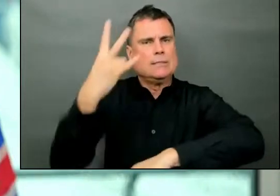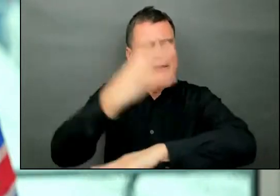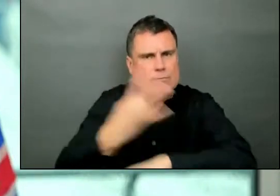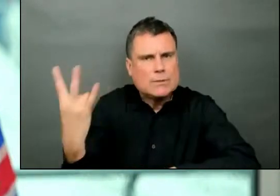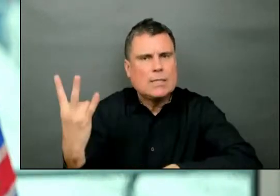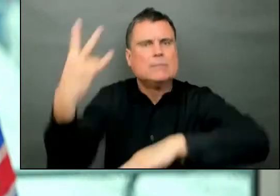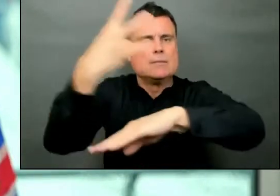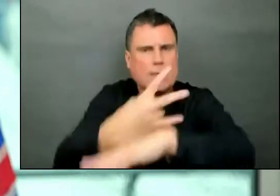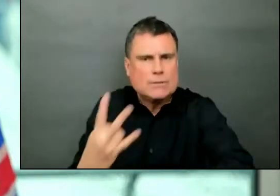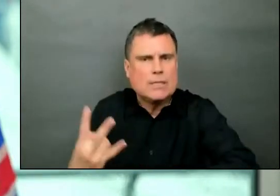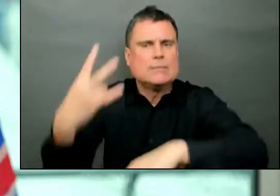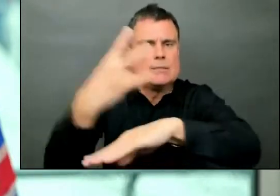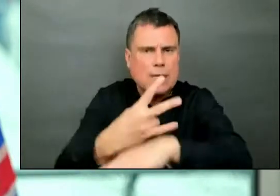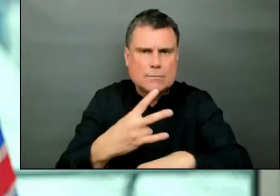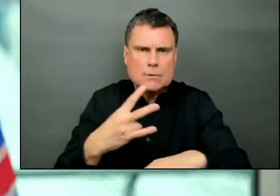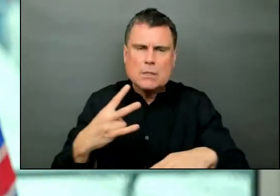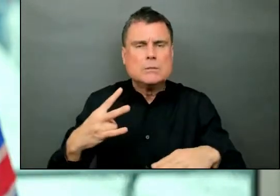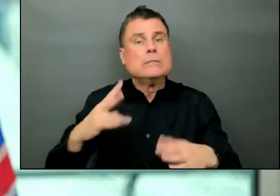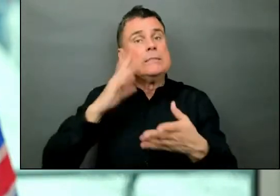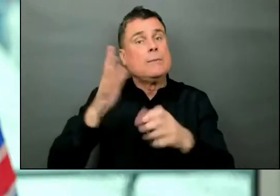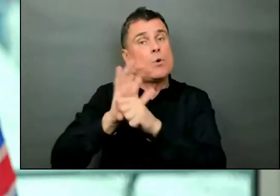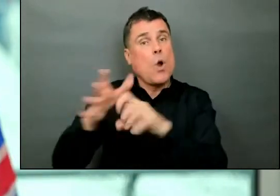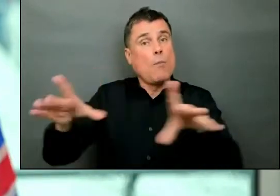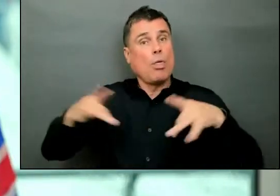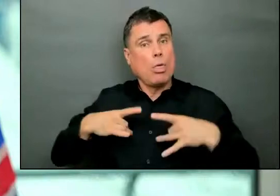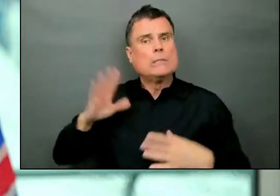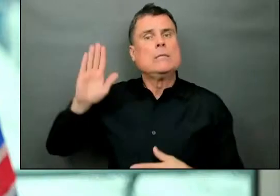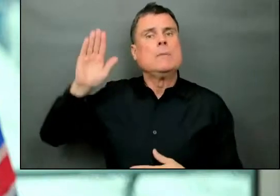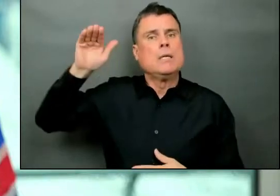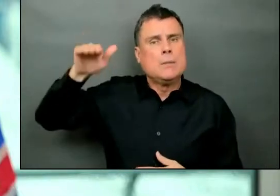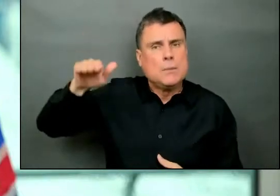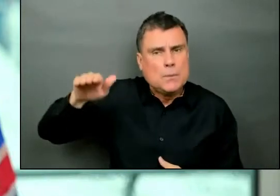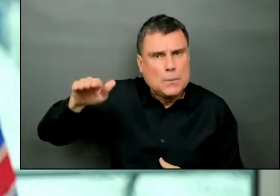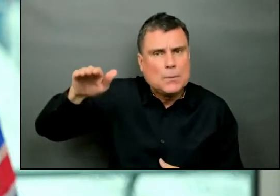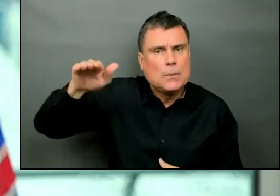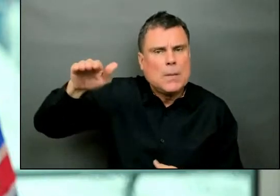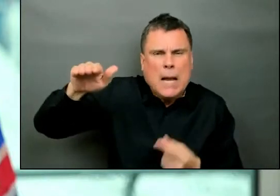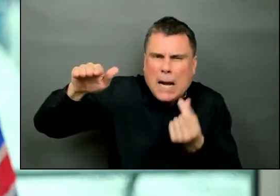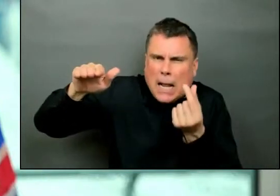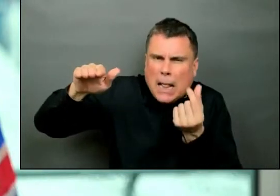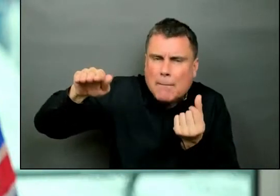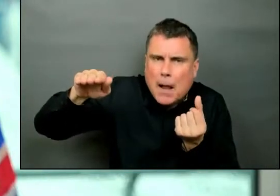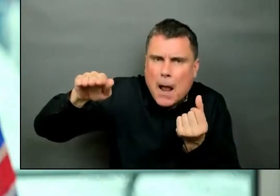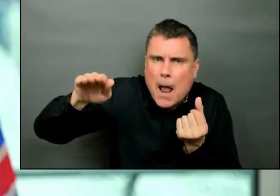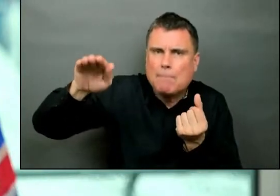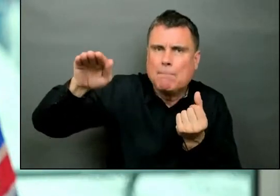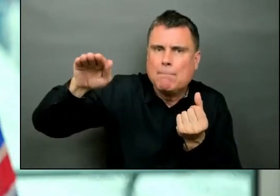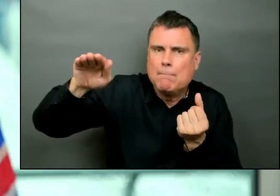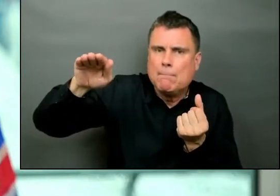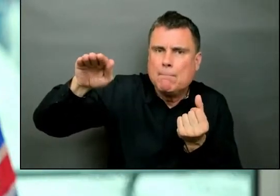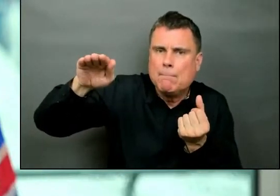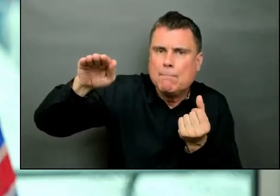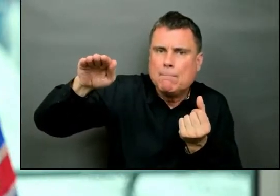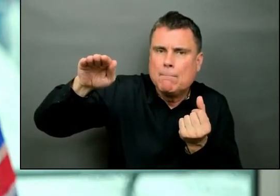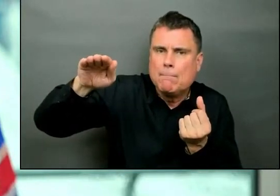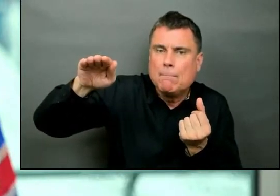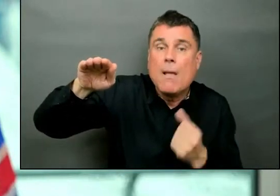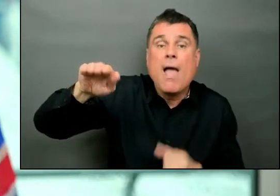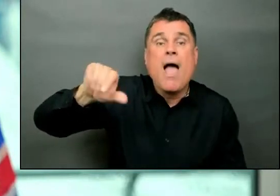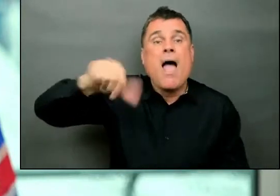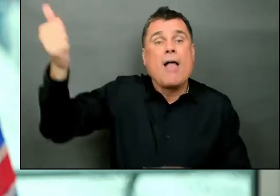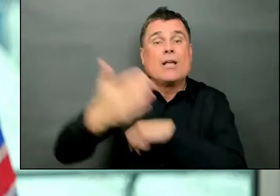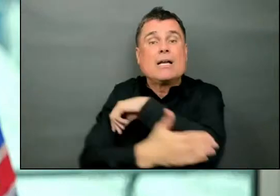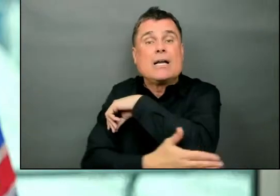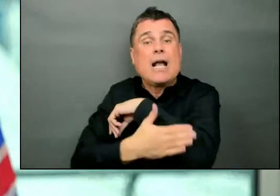right now. We've seen a slight uptick. What I have been concerned about, and what we've seen in other countries, is that when variants of